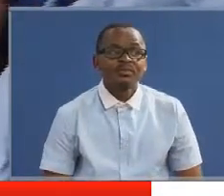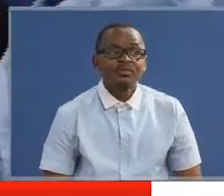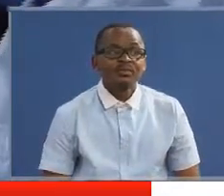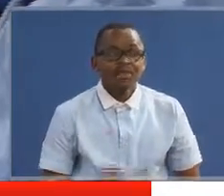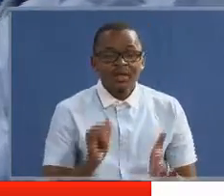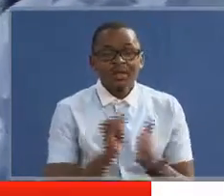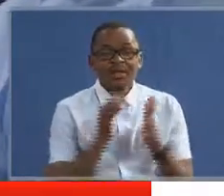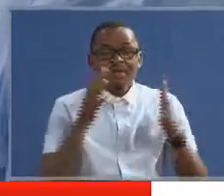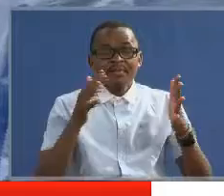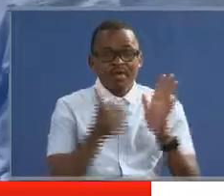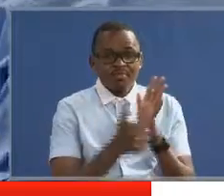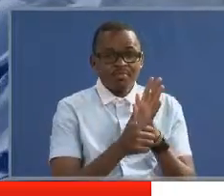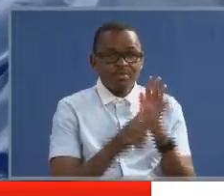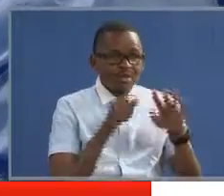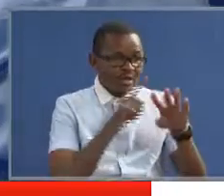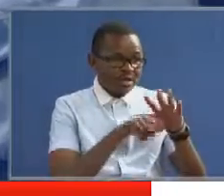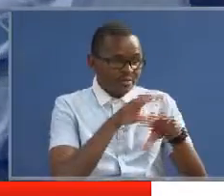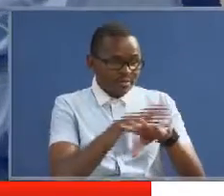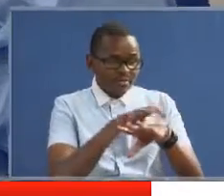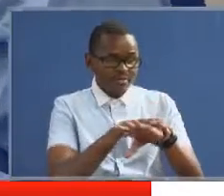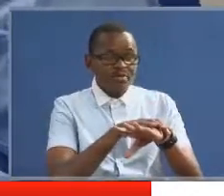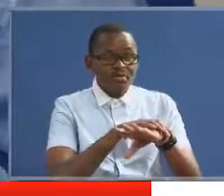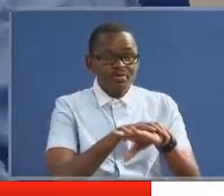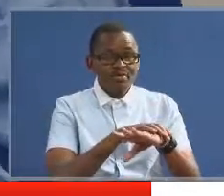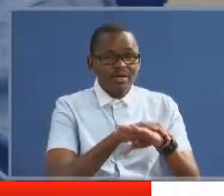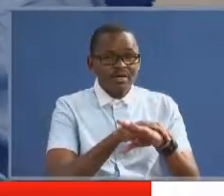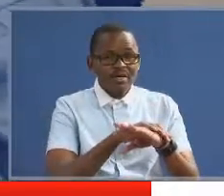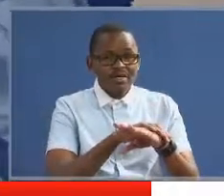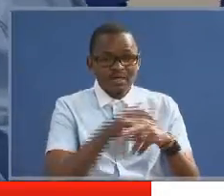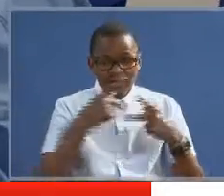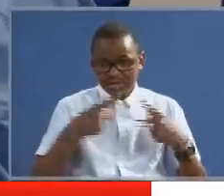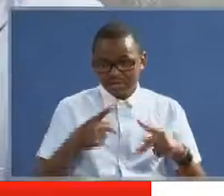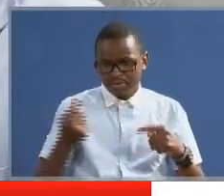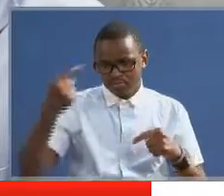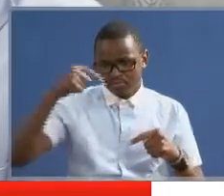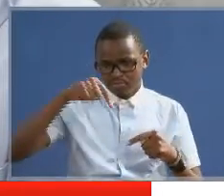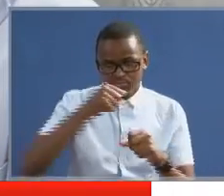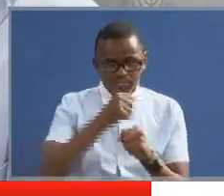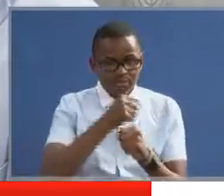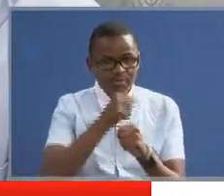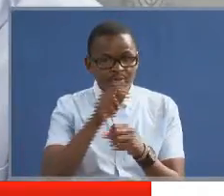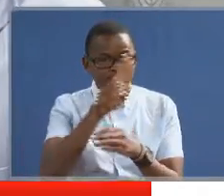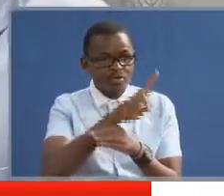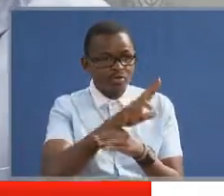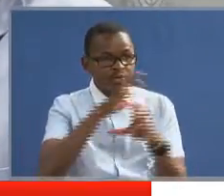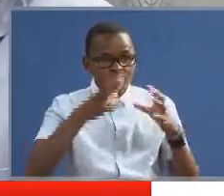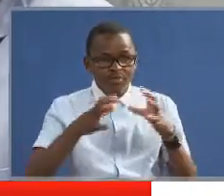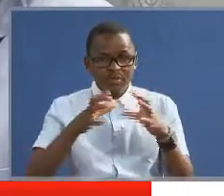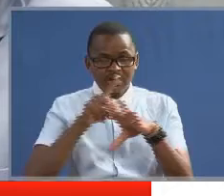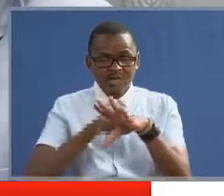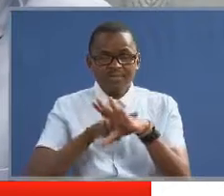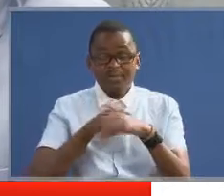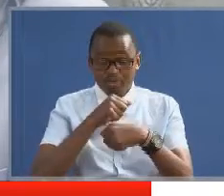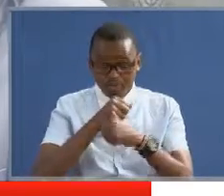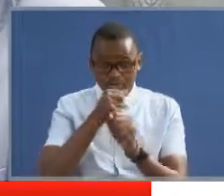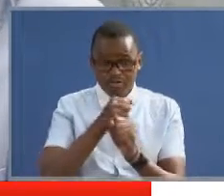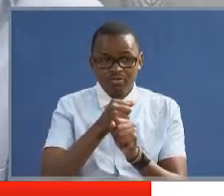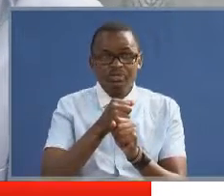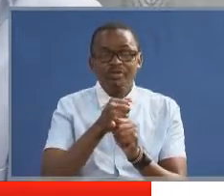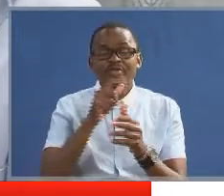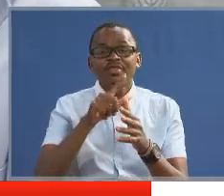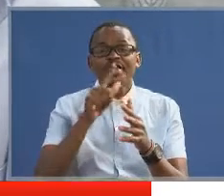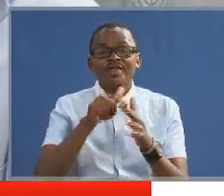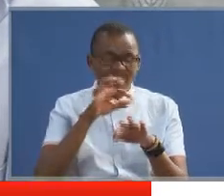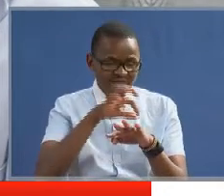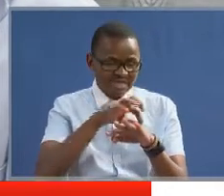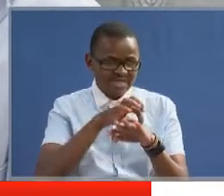That's a big problem that you get, because you find someone who has come, who has done use chemicals. So when you want to do this procedure, their skin is